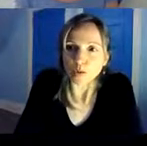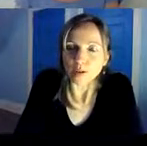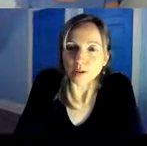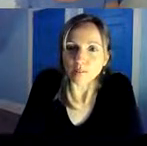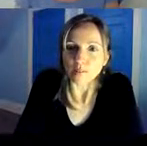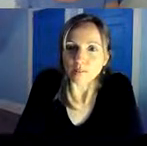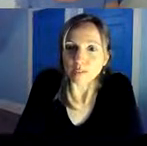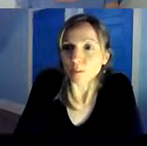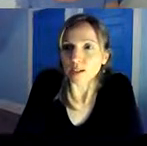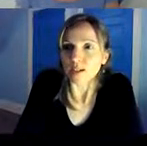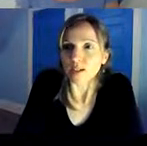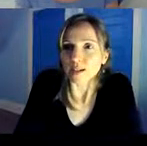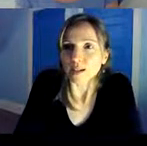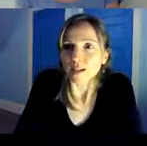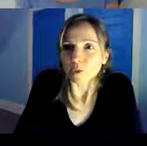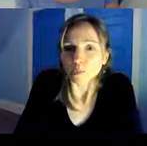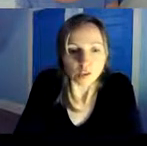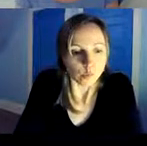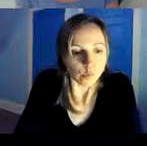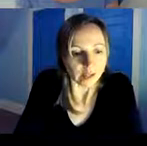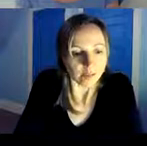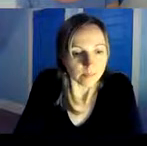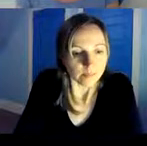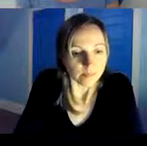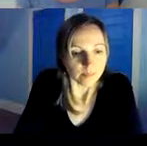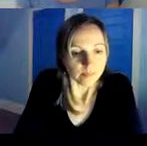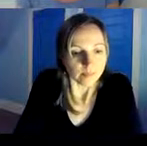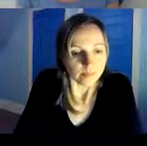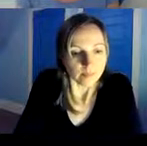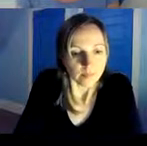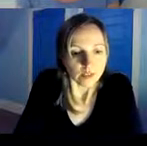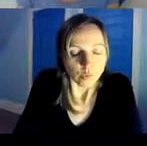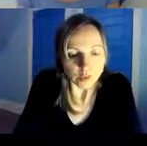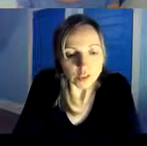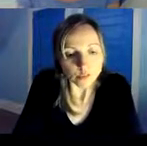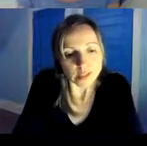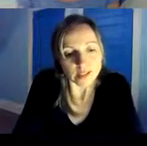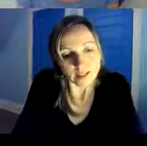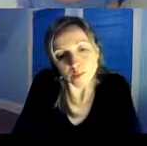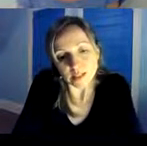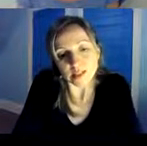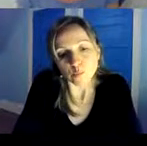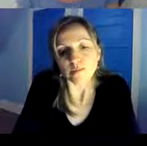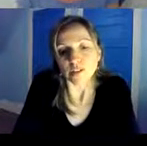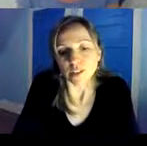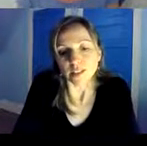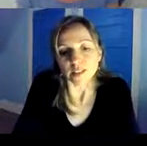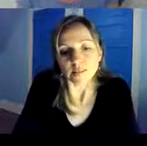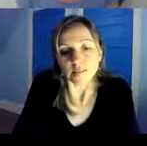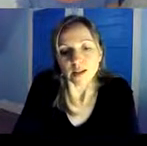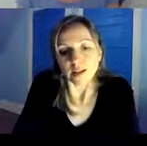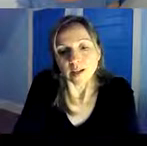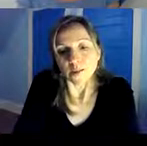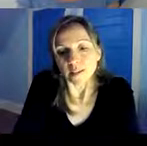of your debris in a responsible way. So all of these species spread